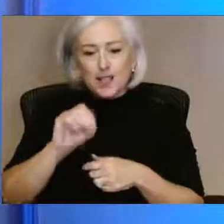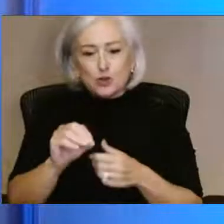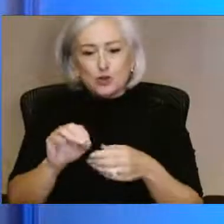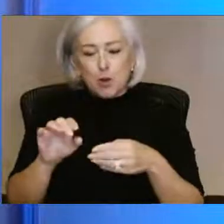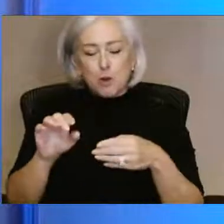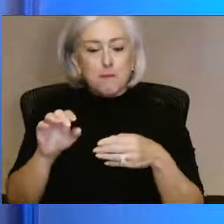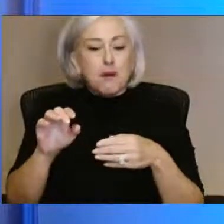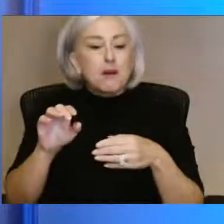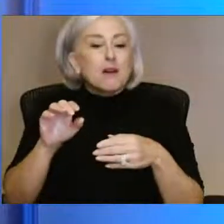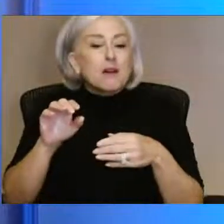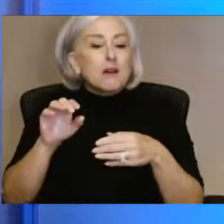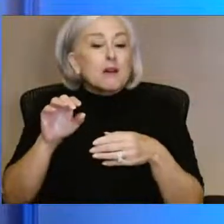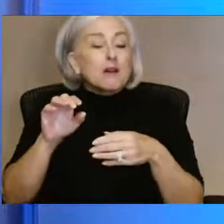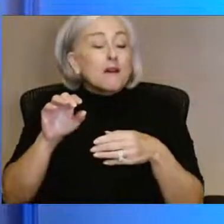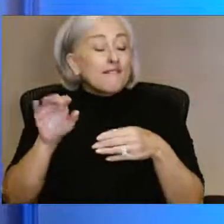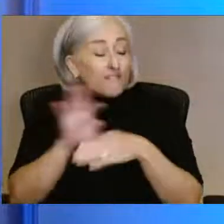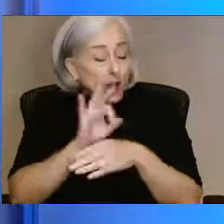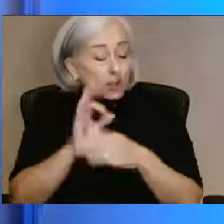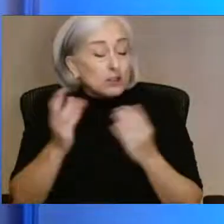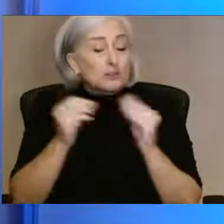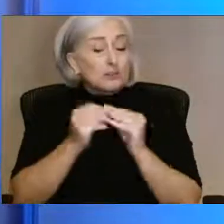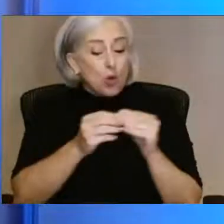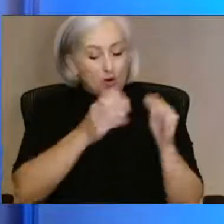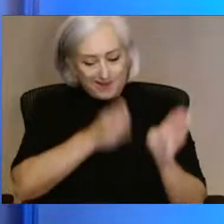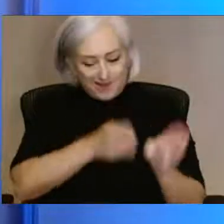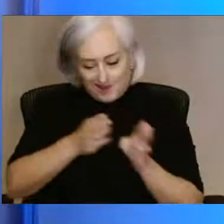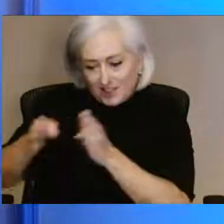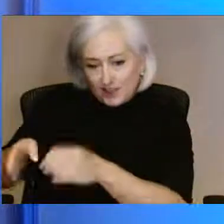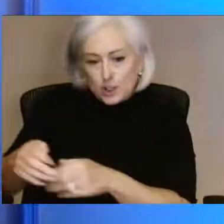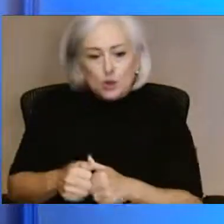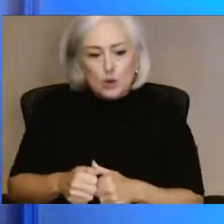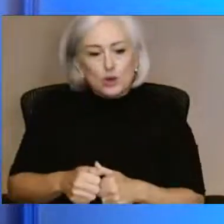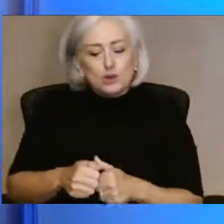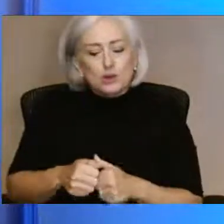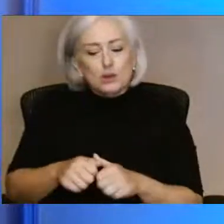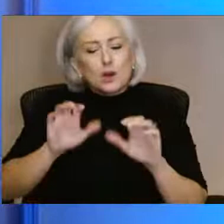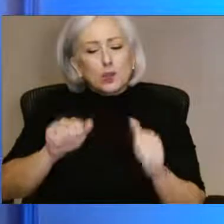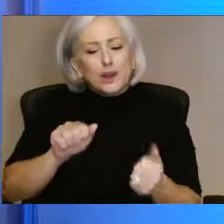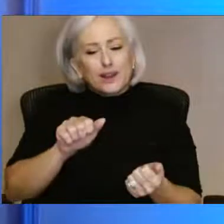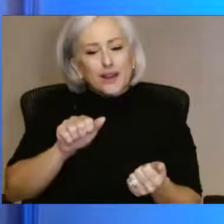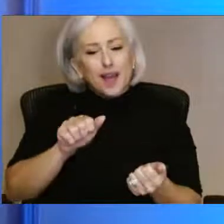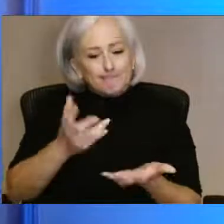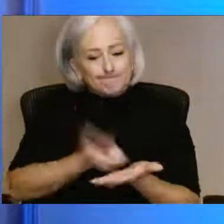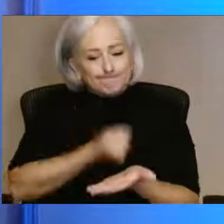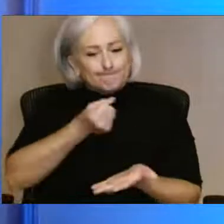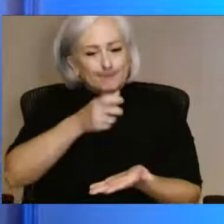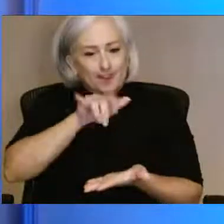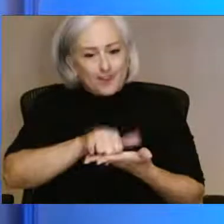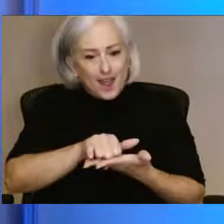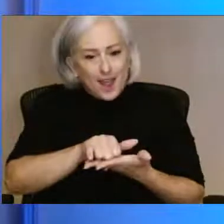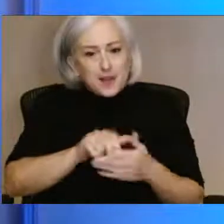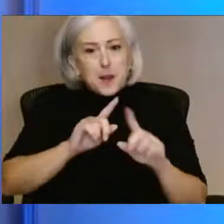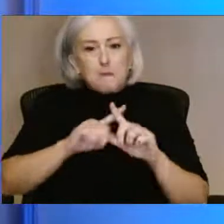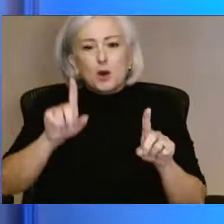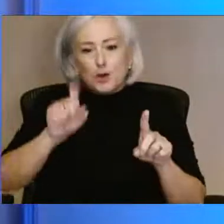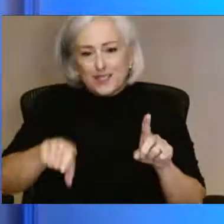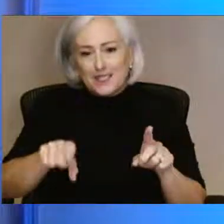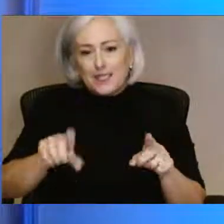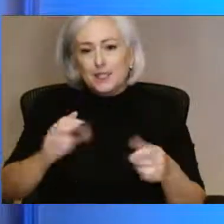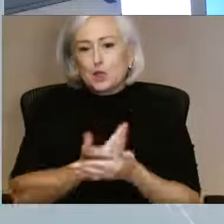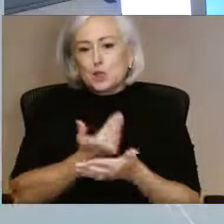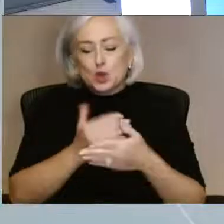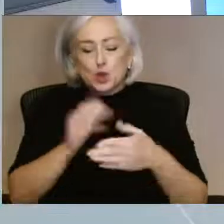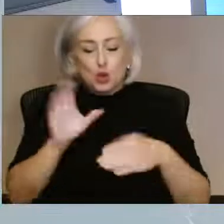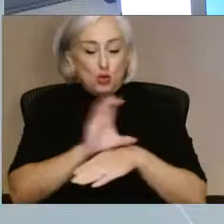of the sequencing information that's there, but we have to come up with new computer programs and algorithms to analyze it. Sounds like a lot